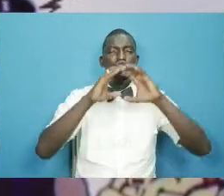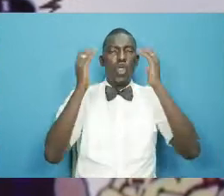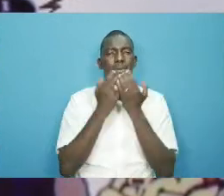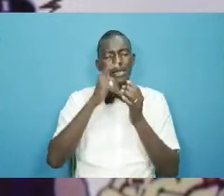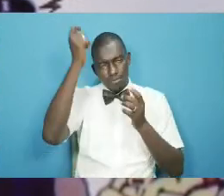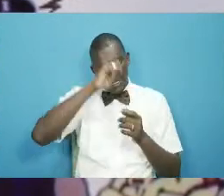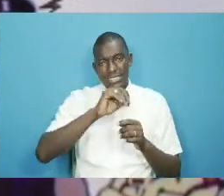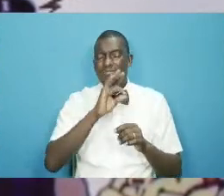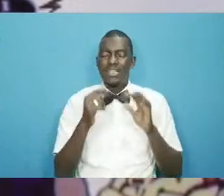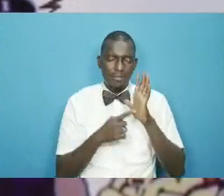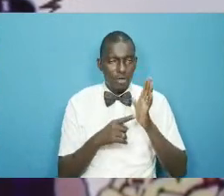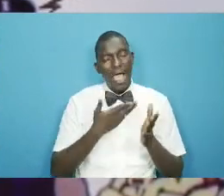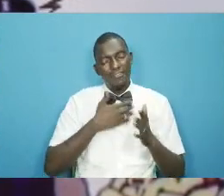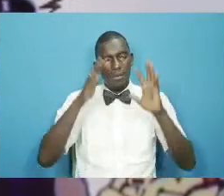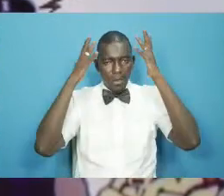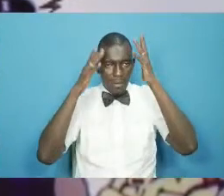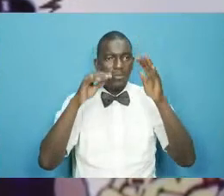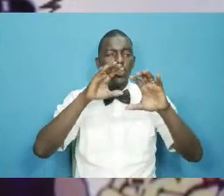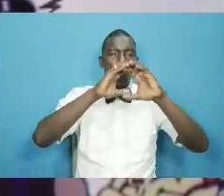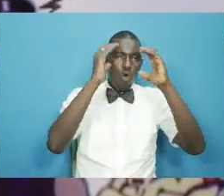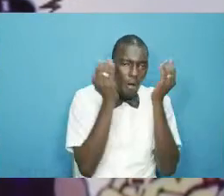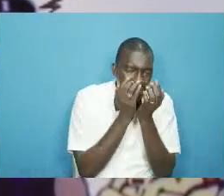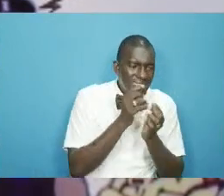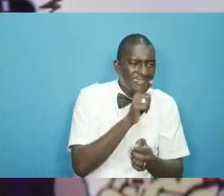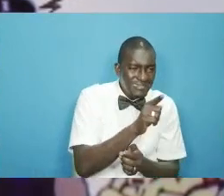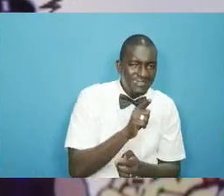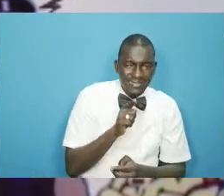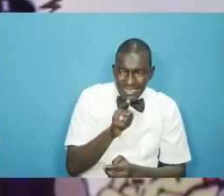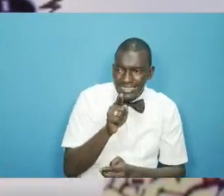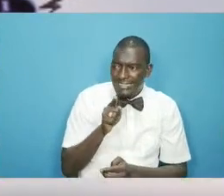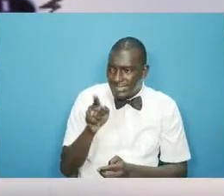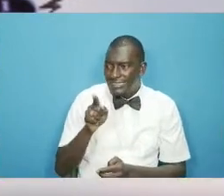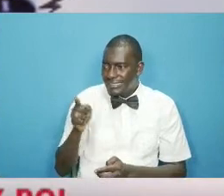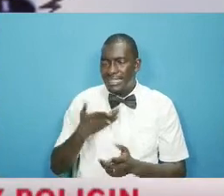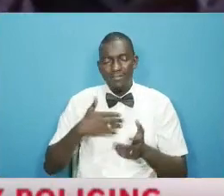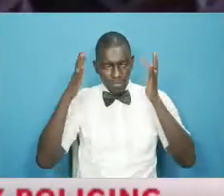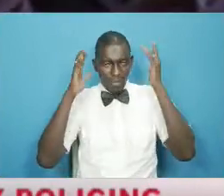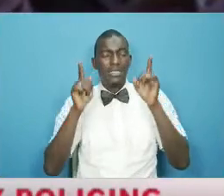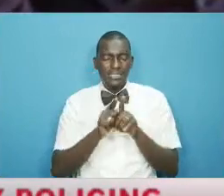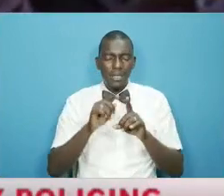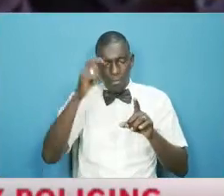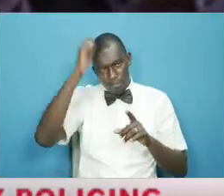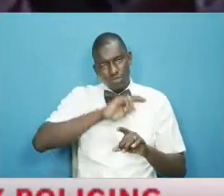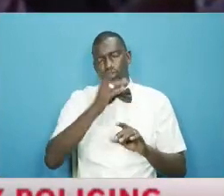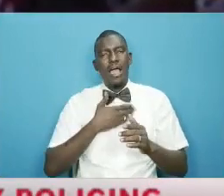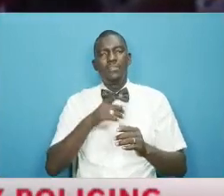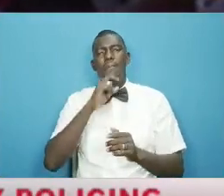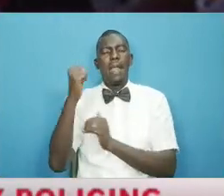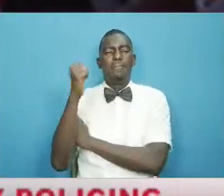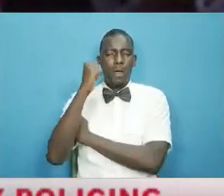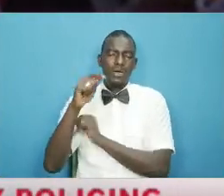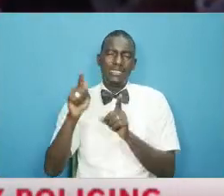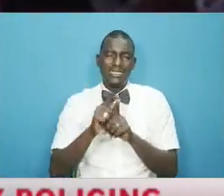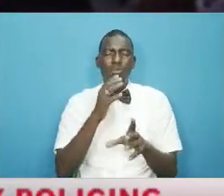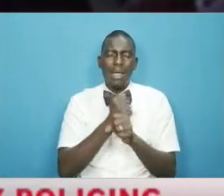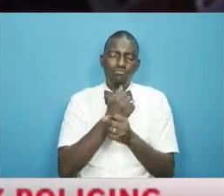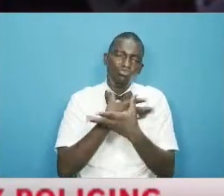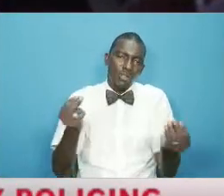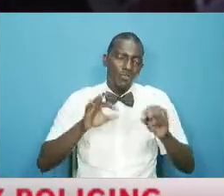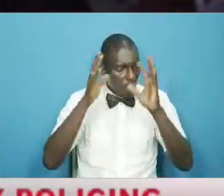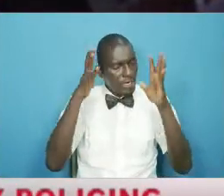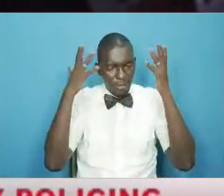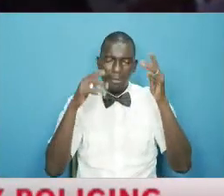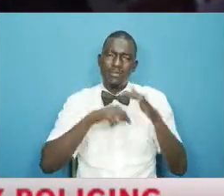important. There are problems in every community. We all know that the police don't have the manpower to address all the problems in every community.